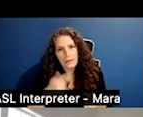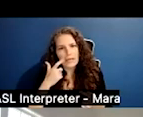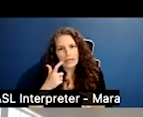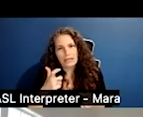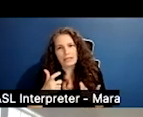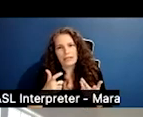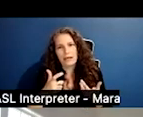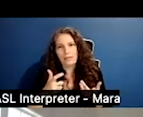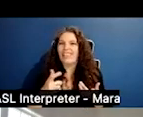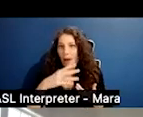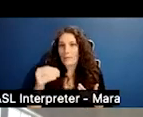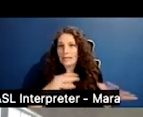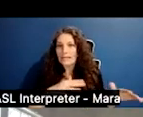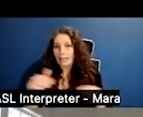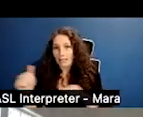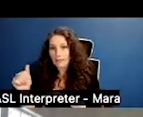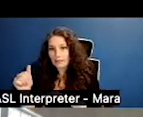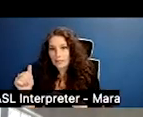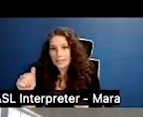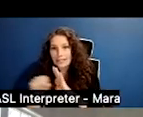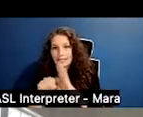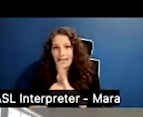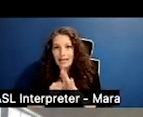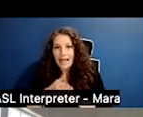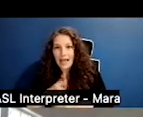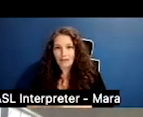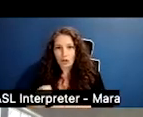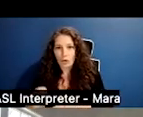The CEA was created by the state to kind of back up